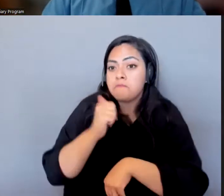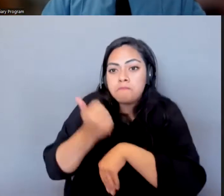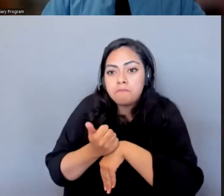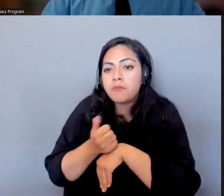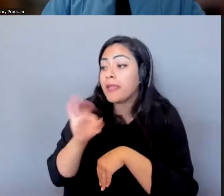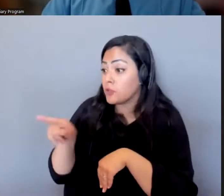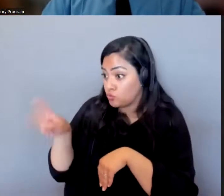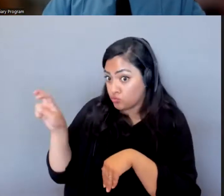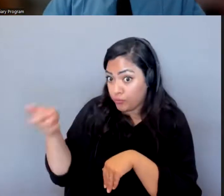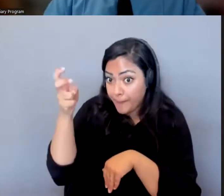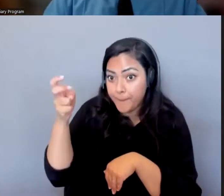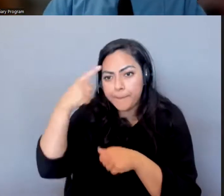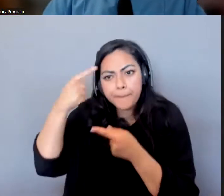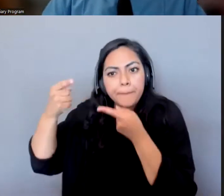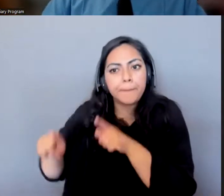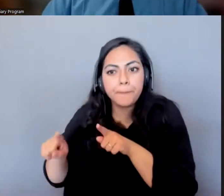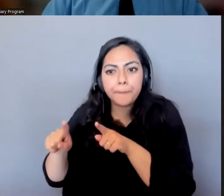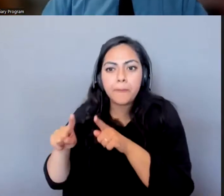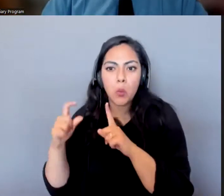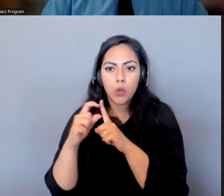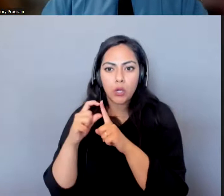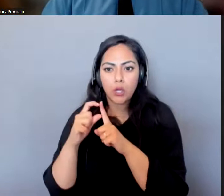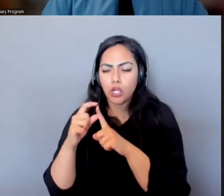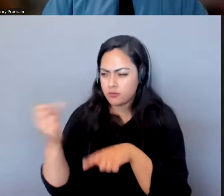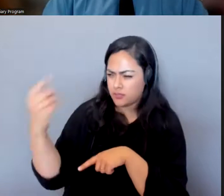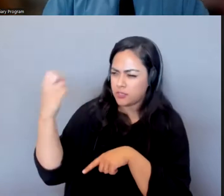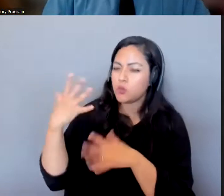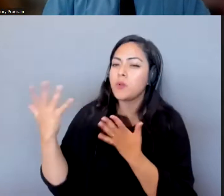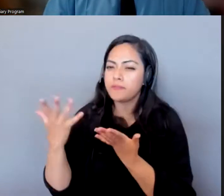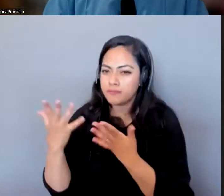trip, a safe word is a good thing for sure. Which is why we say,